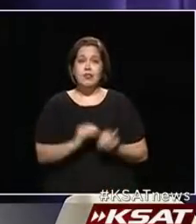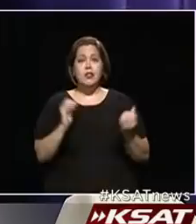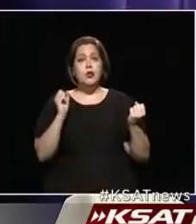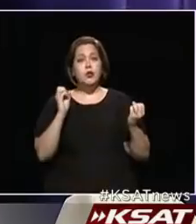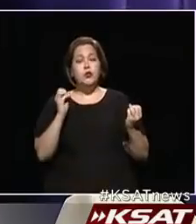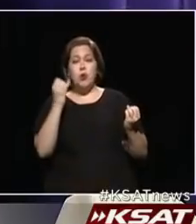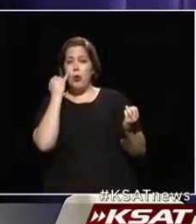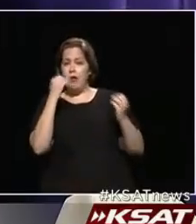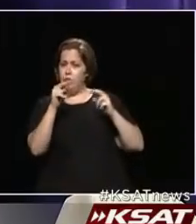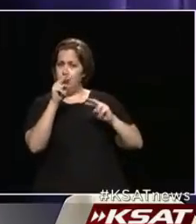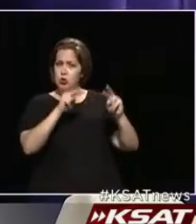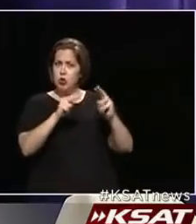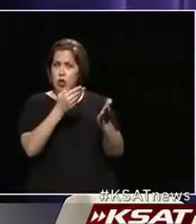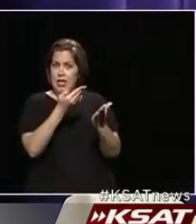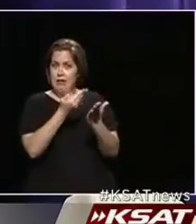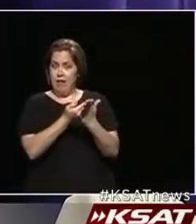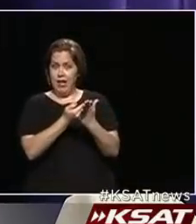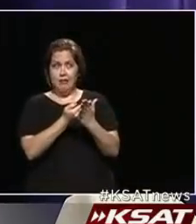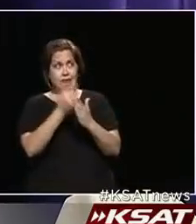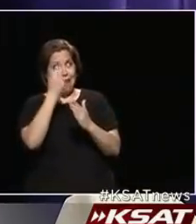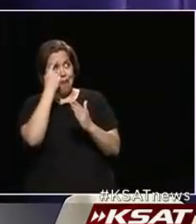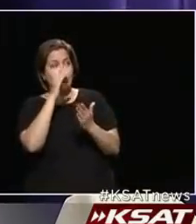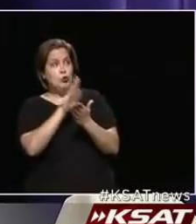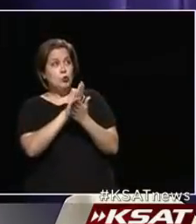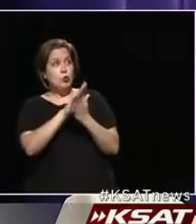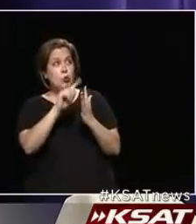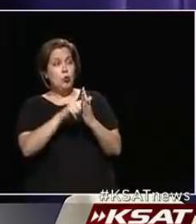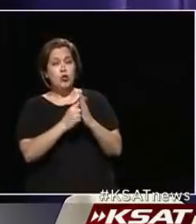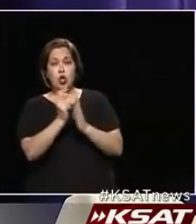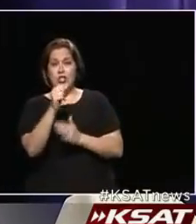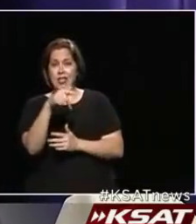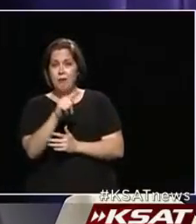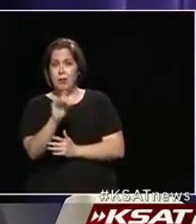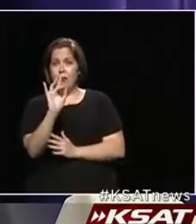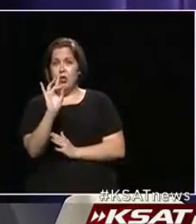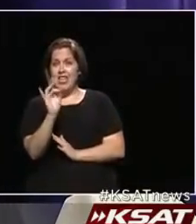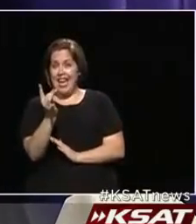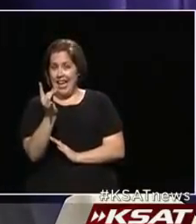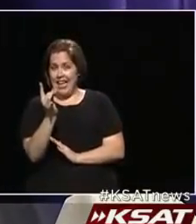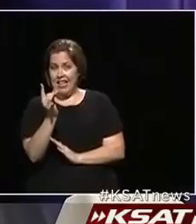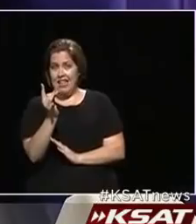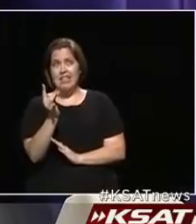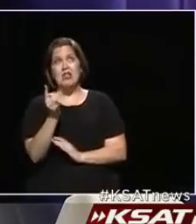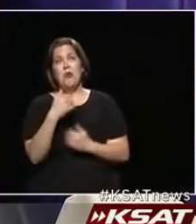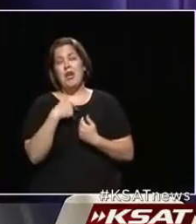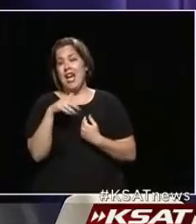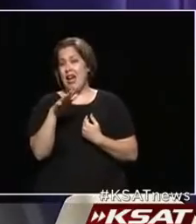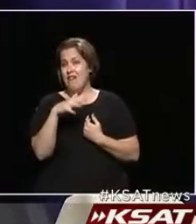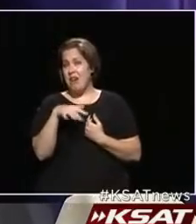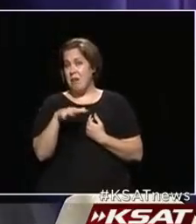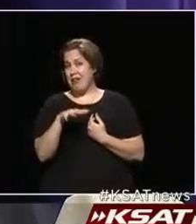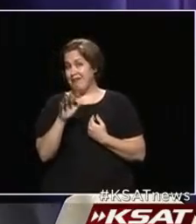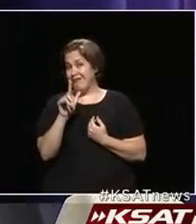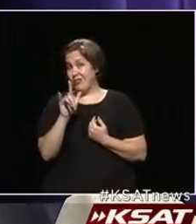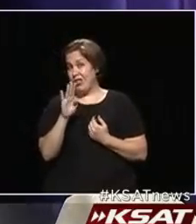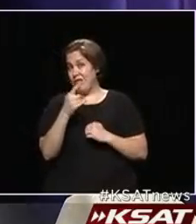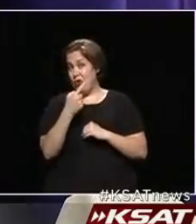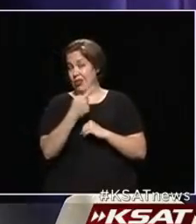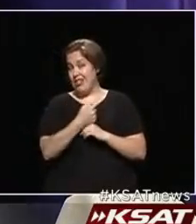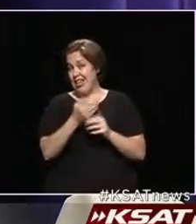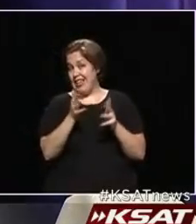If you look at the fact we're looking at schools starting on September the 8th, we've got roughly about 24 days